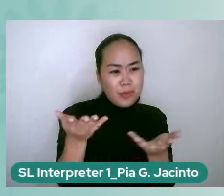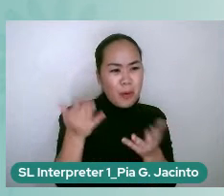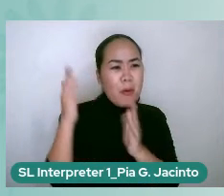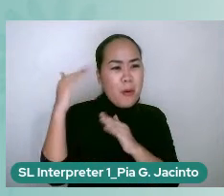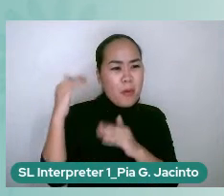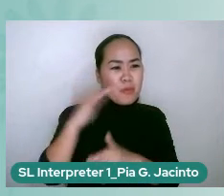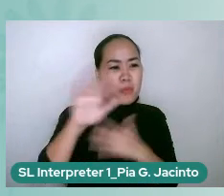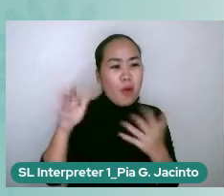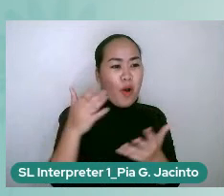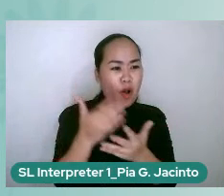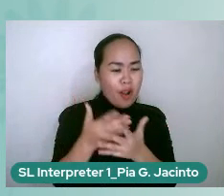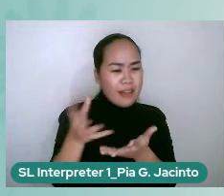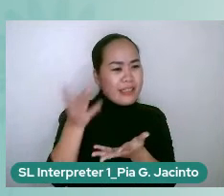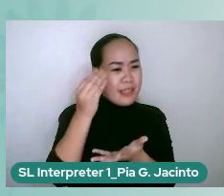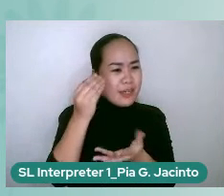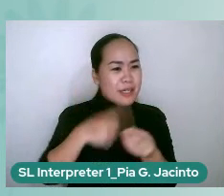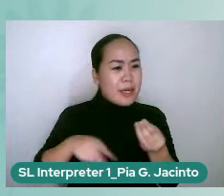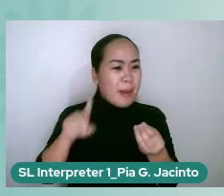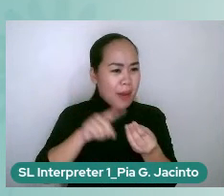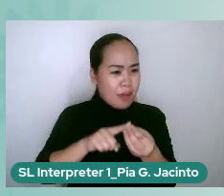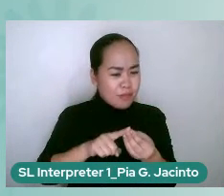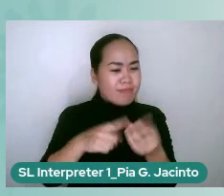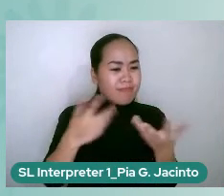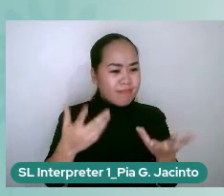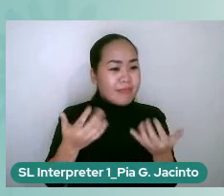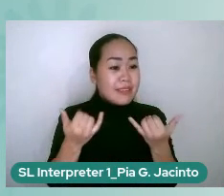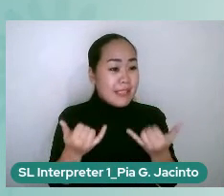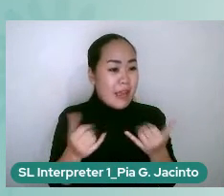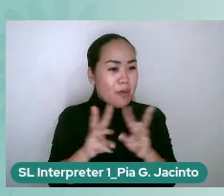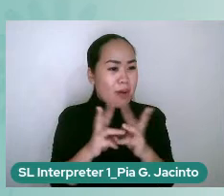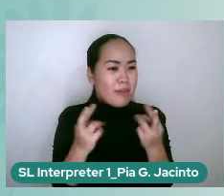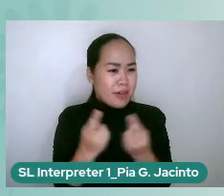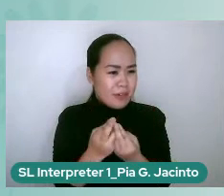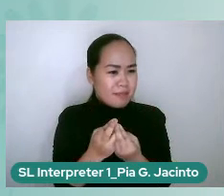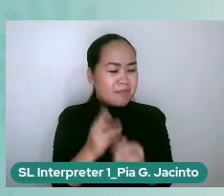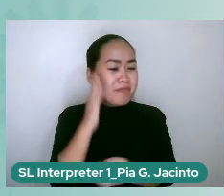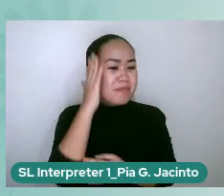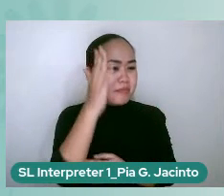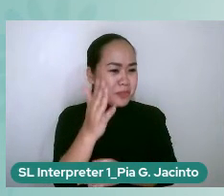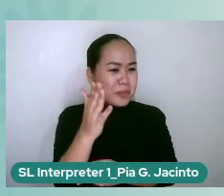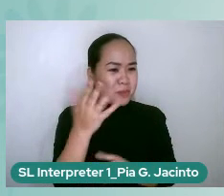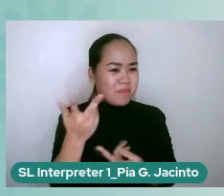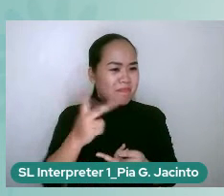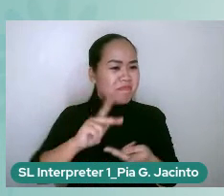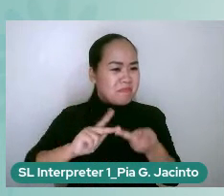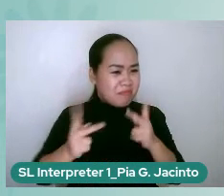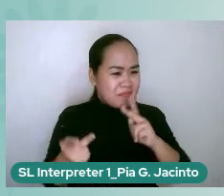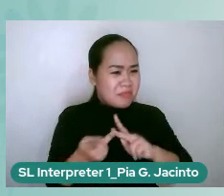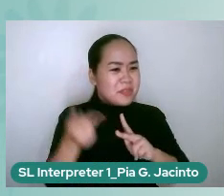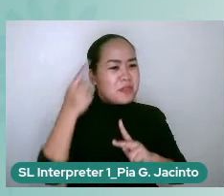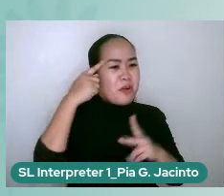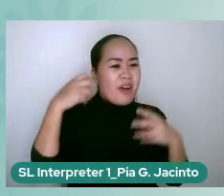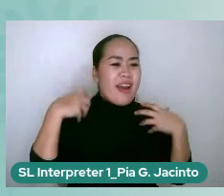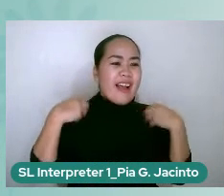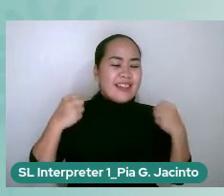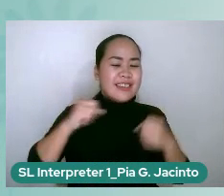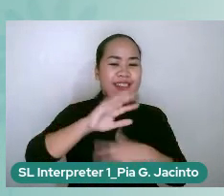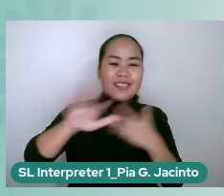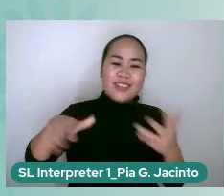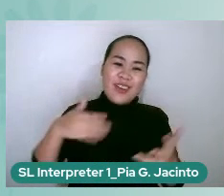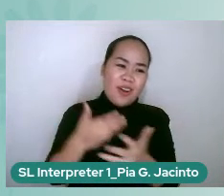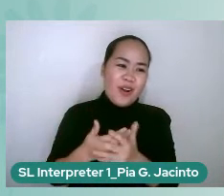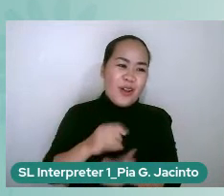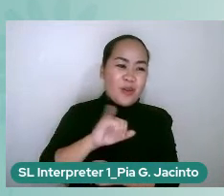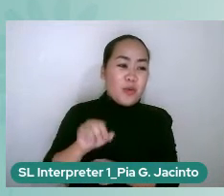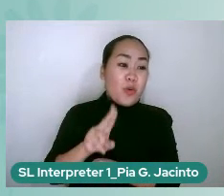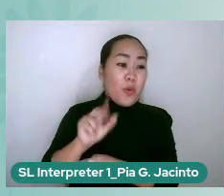webinar series, and we look forward to our continuous partnership with all of you to ensure the health and well-being of all ones and